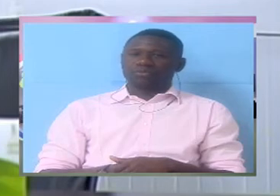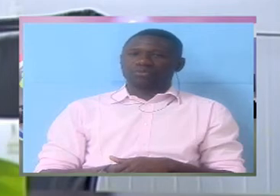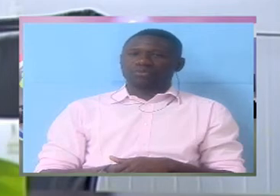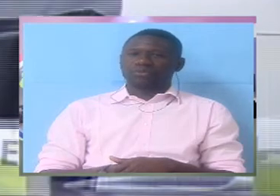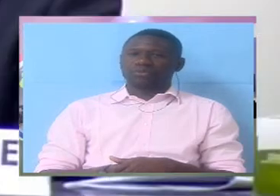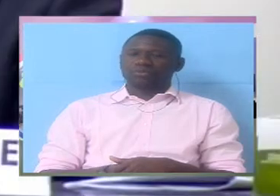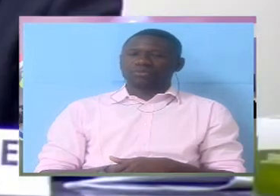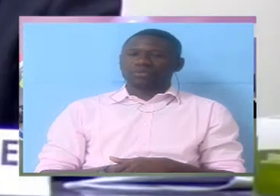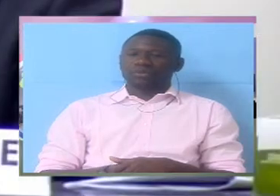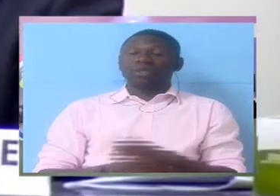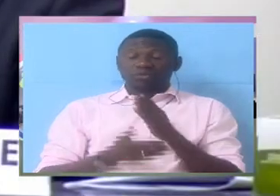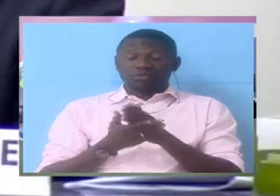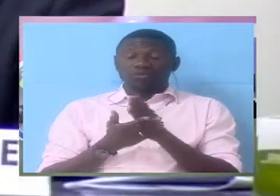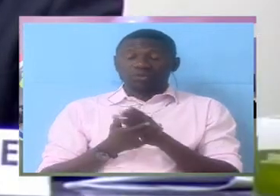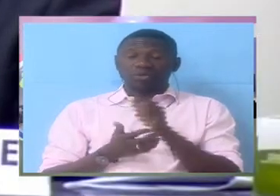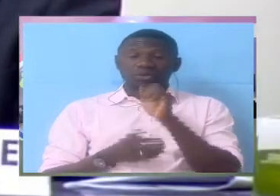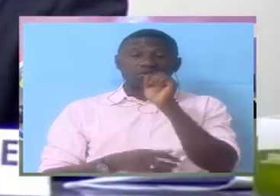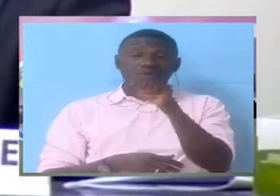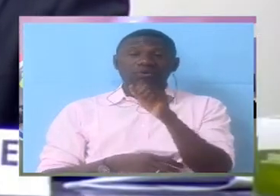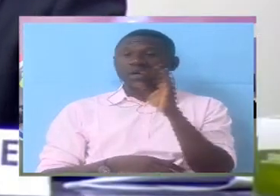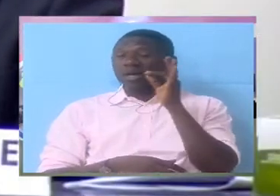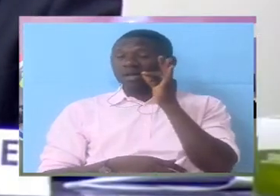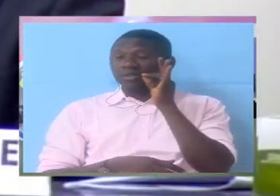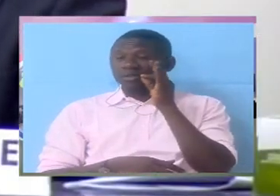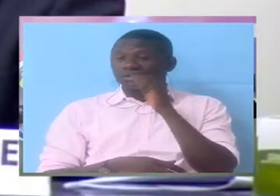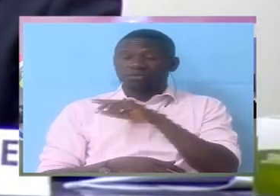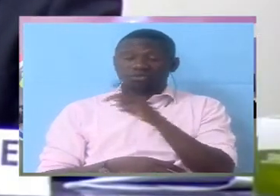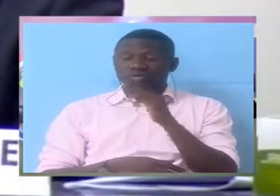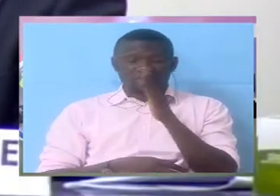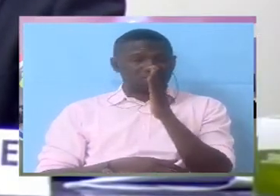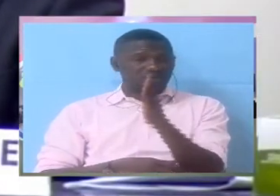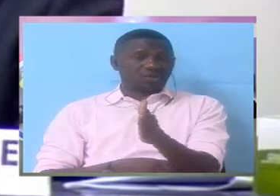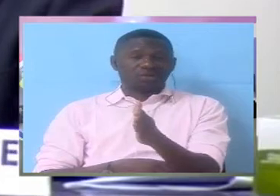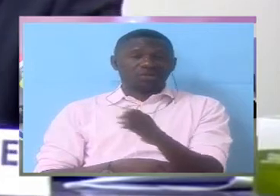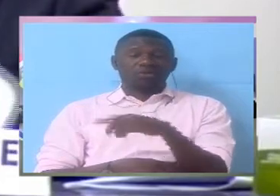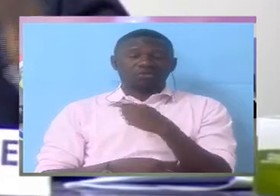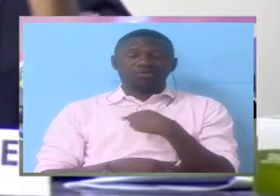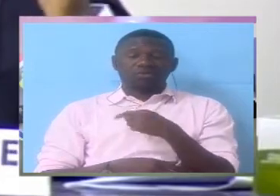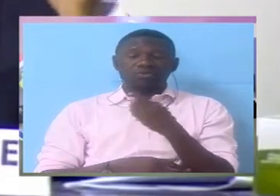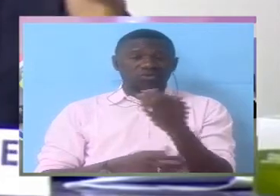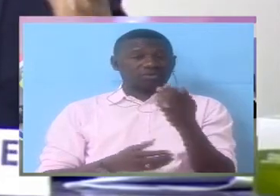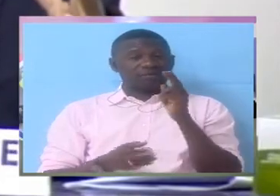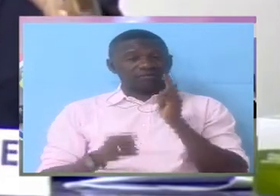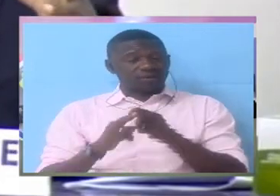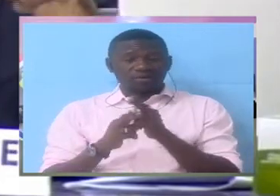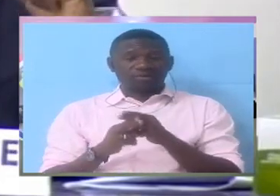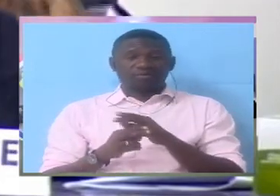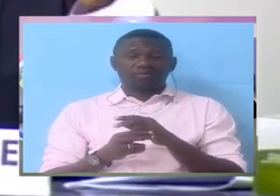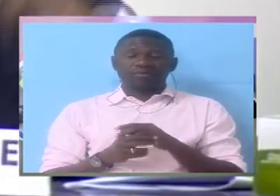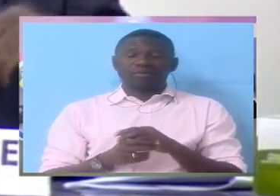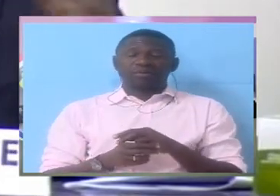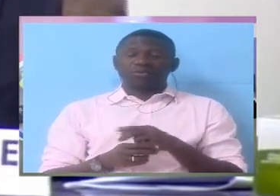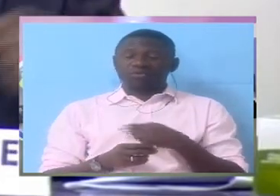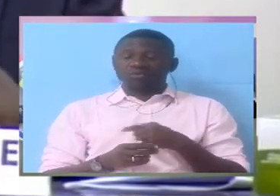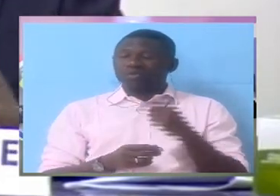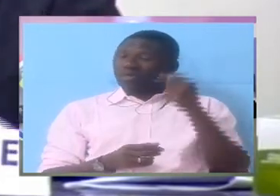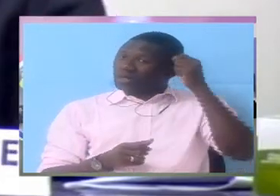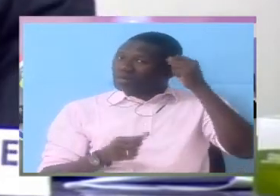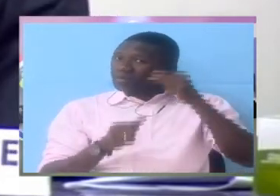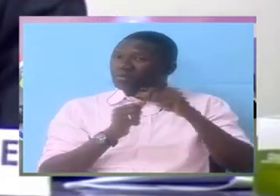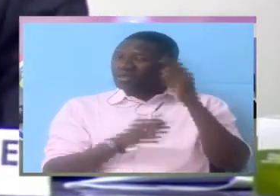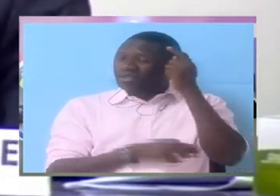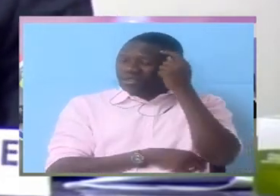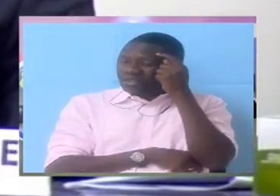It's quite obvious that your answers are not spontaneous, they're not just coming, it's very deliberate, you're calculating